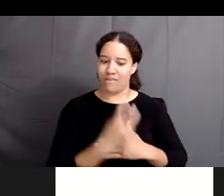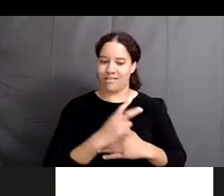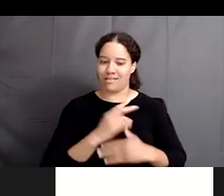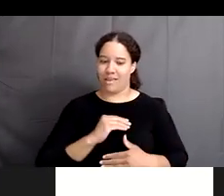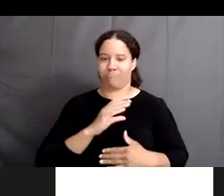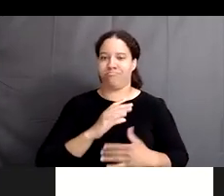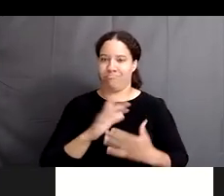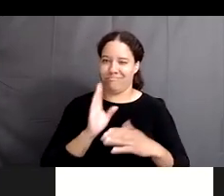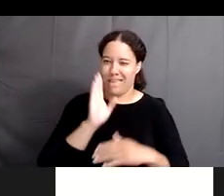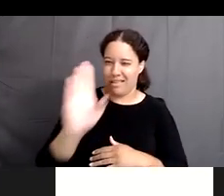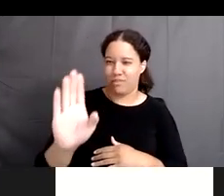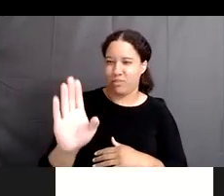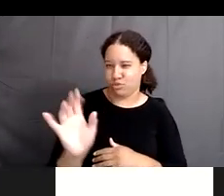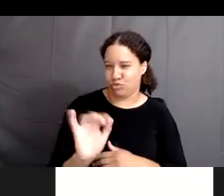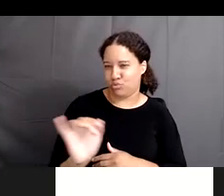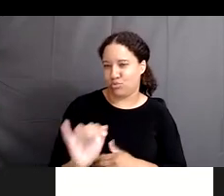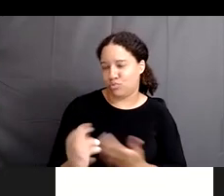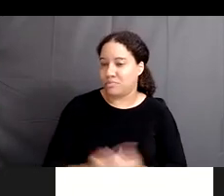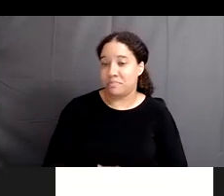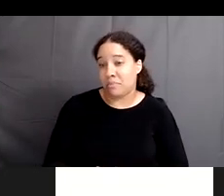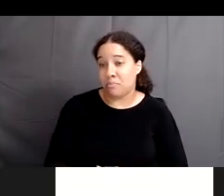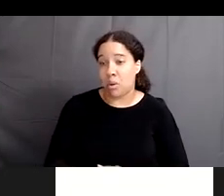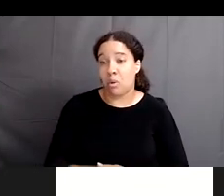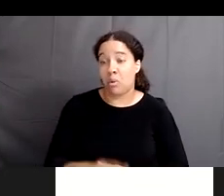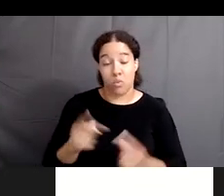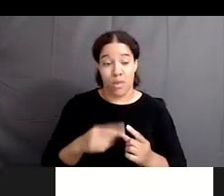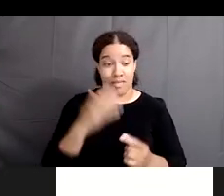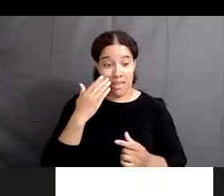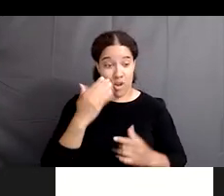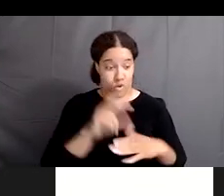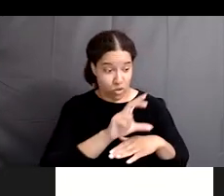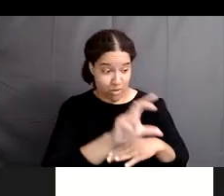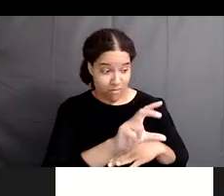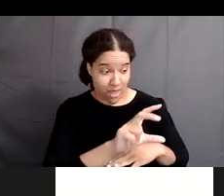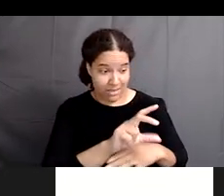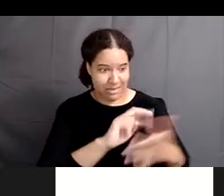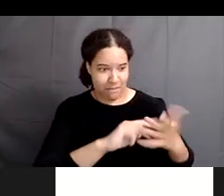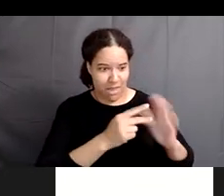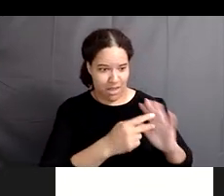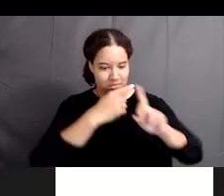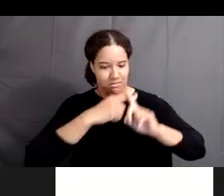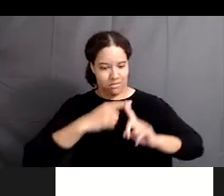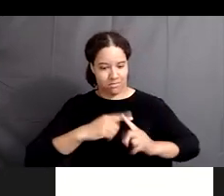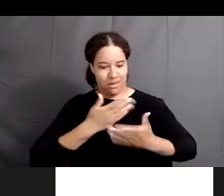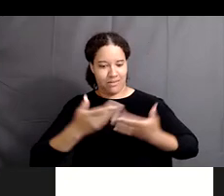not that hard of a stretch for people to invest in themselves when they know it's going to come back to them.